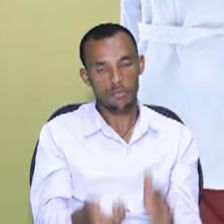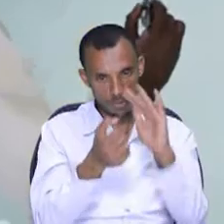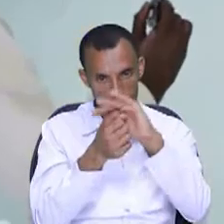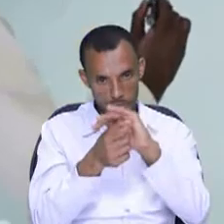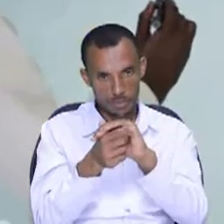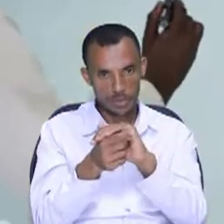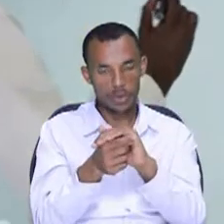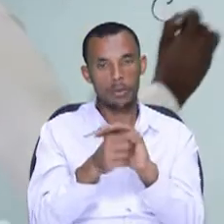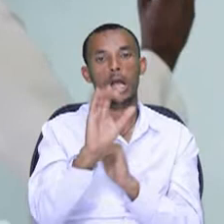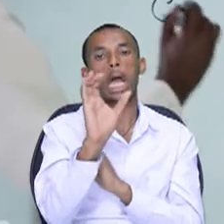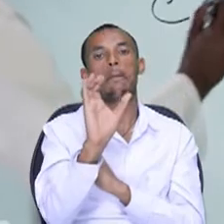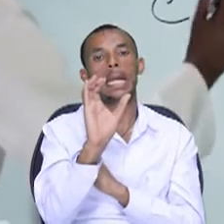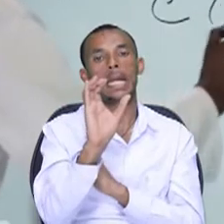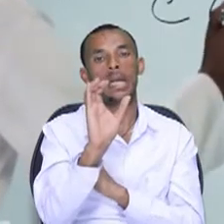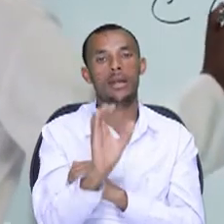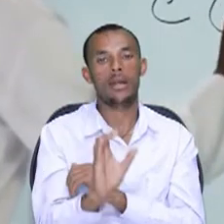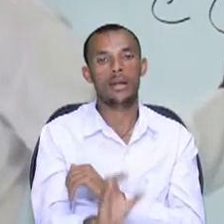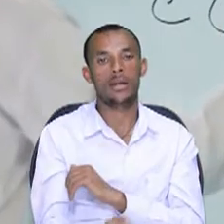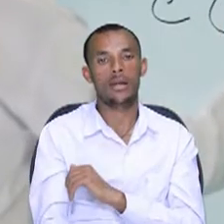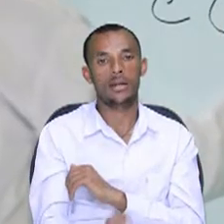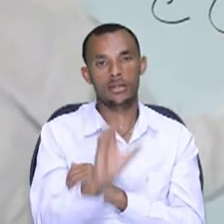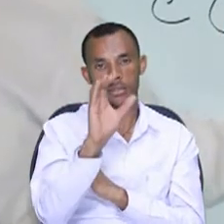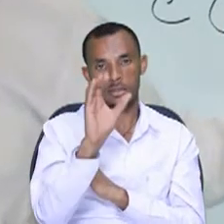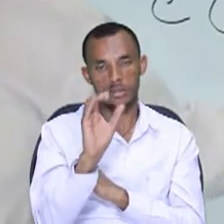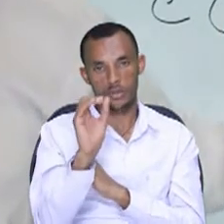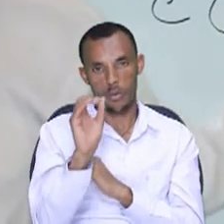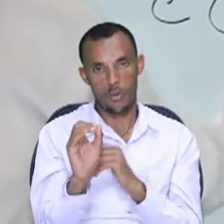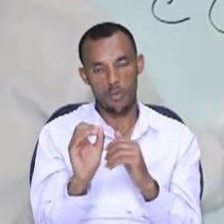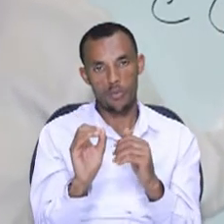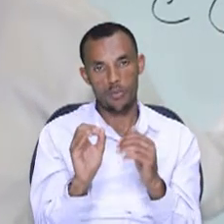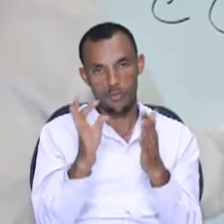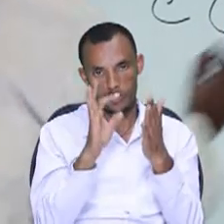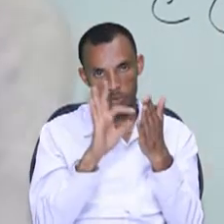For example, carbon, its atomic number is 6.